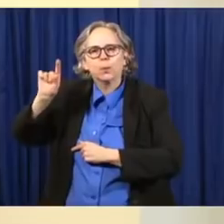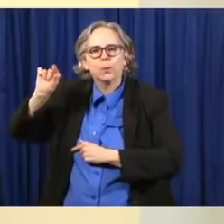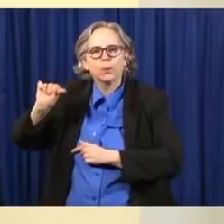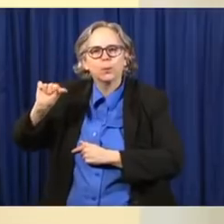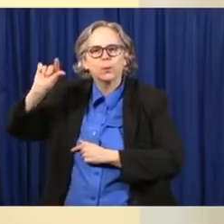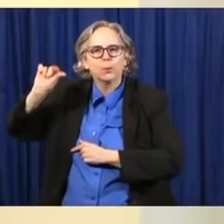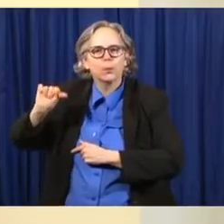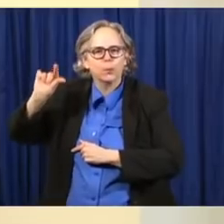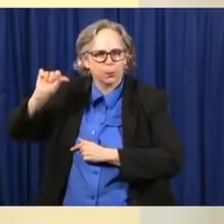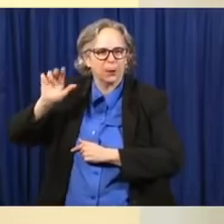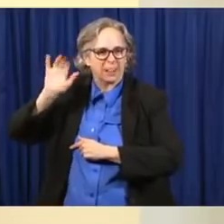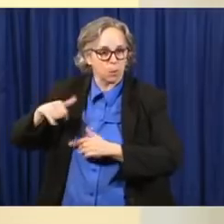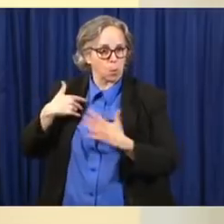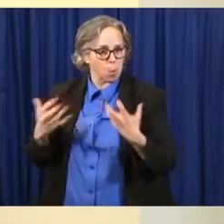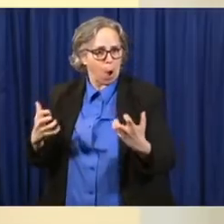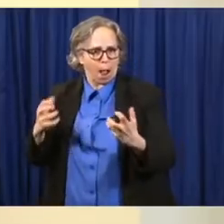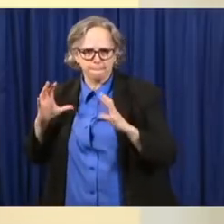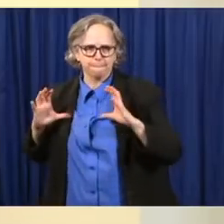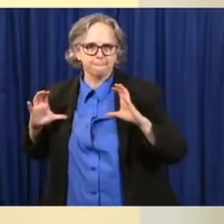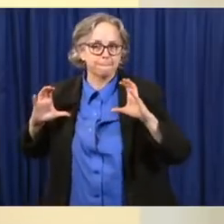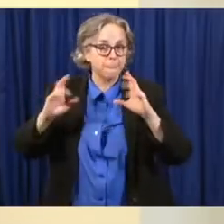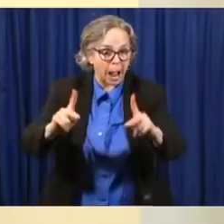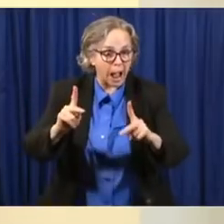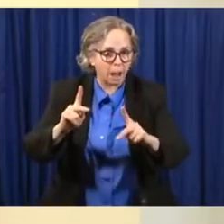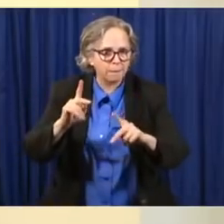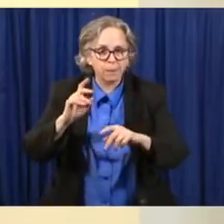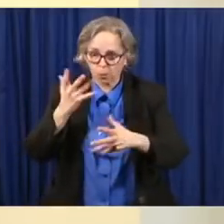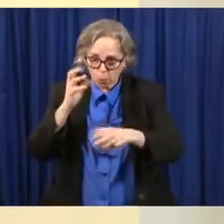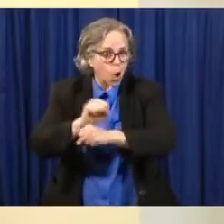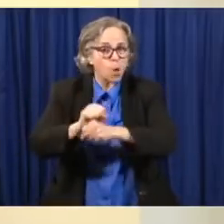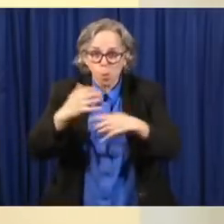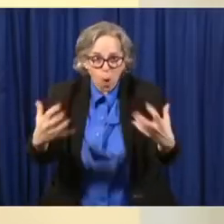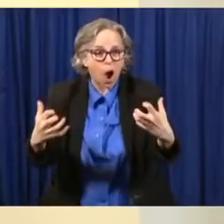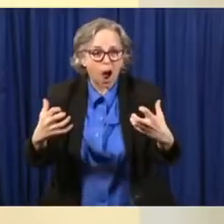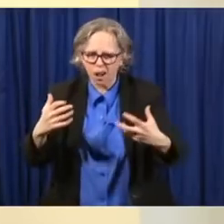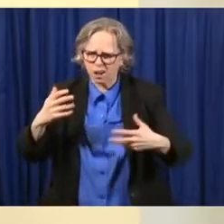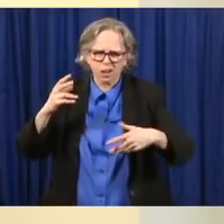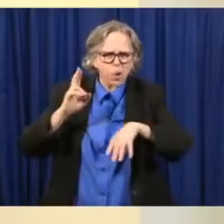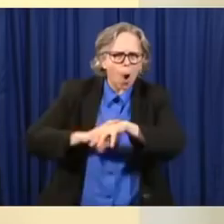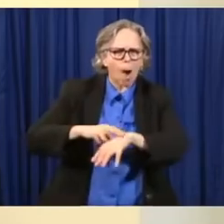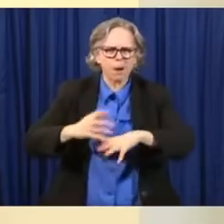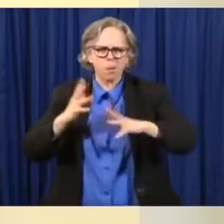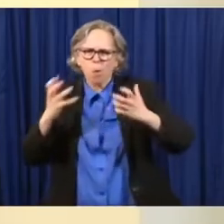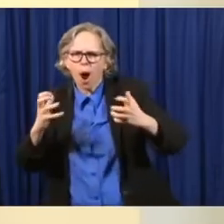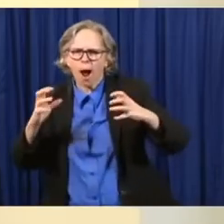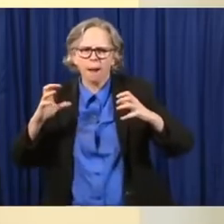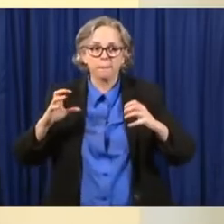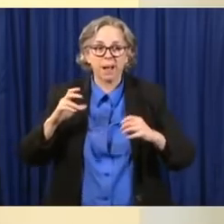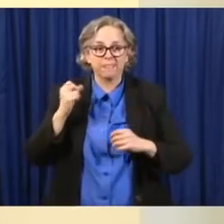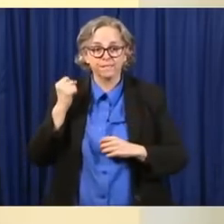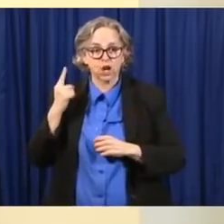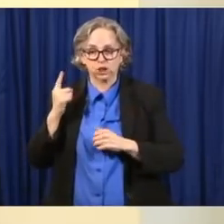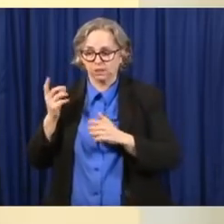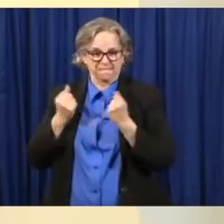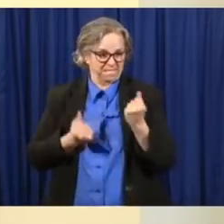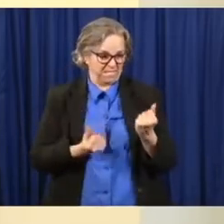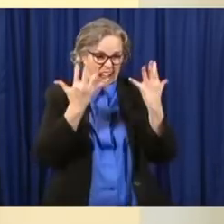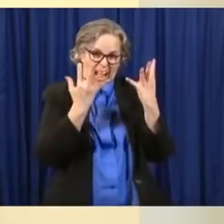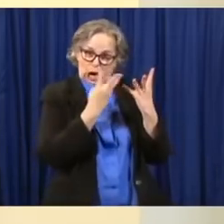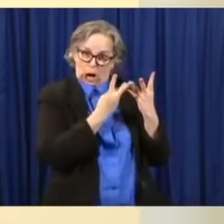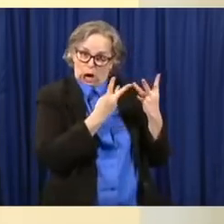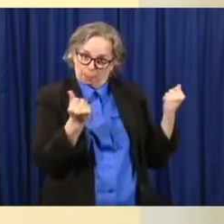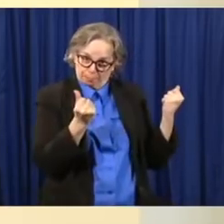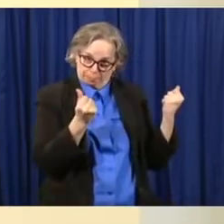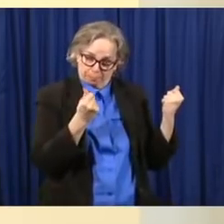we're doing, whether it be work or other activities. So you got to put out your fires, and what we did getting into